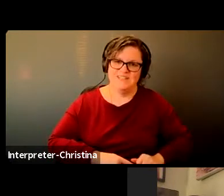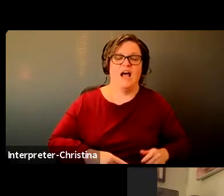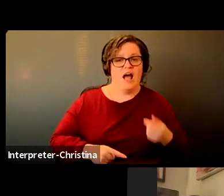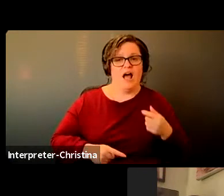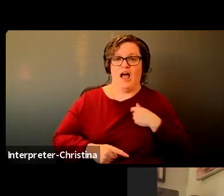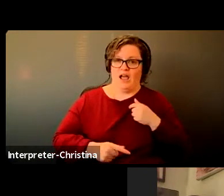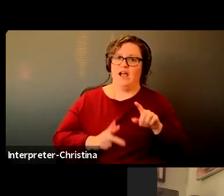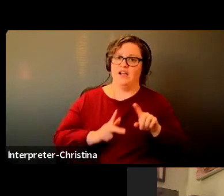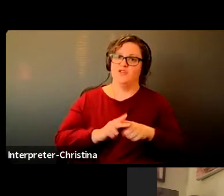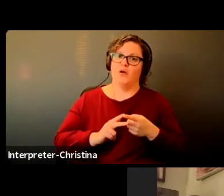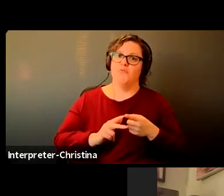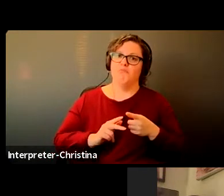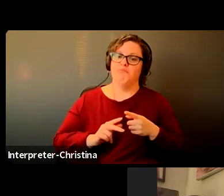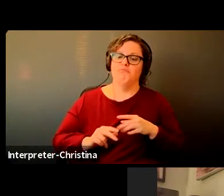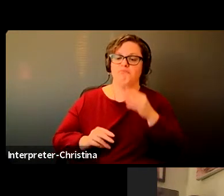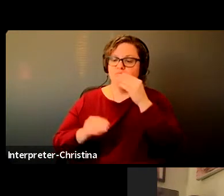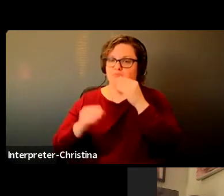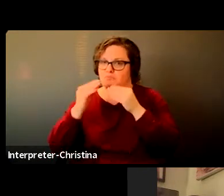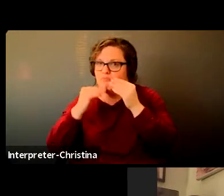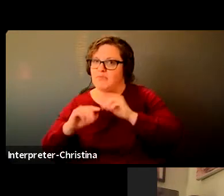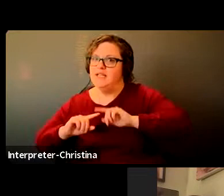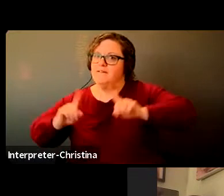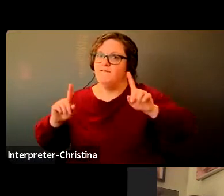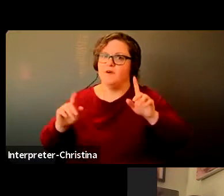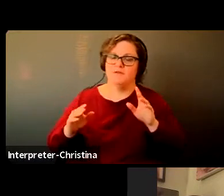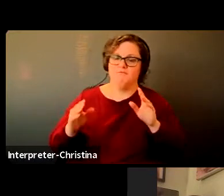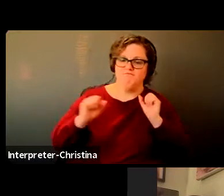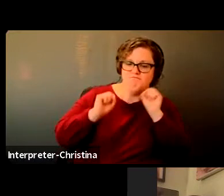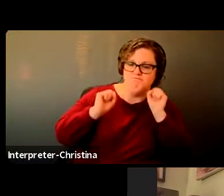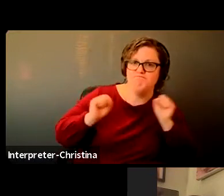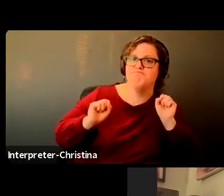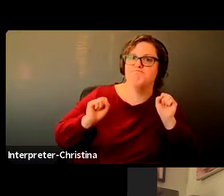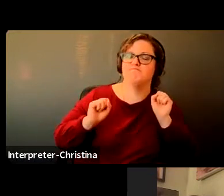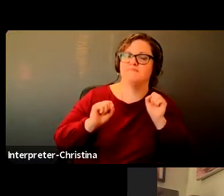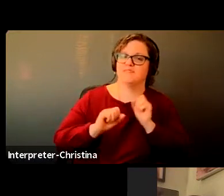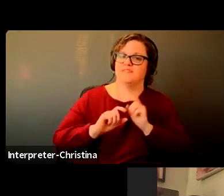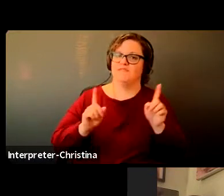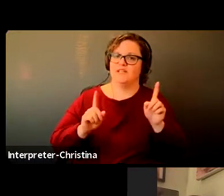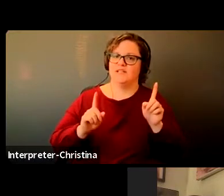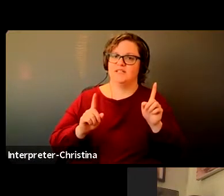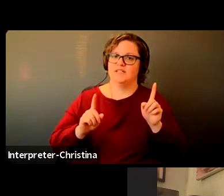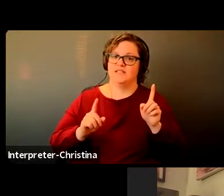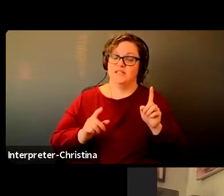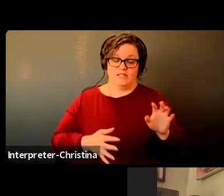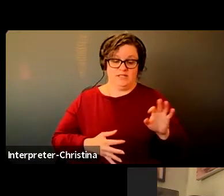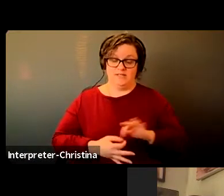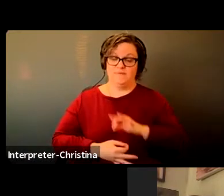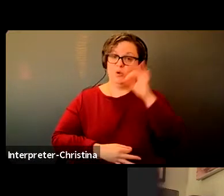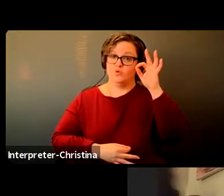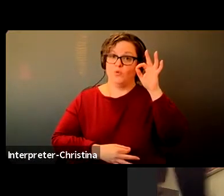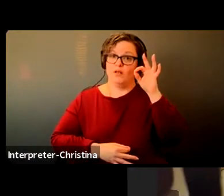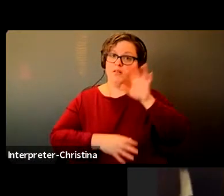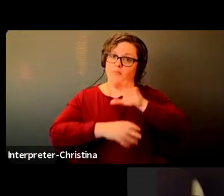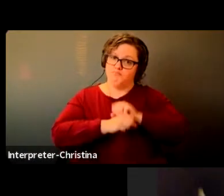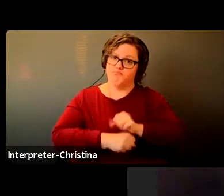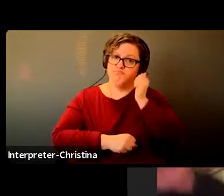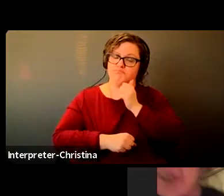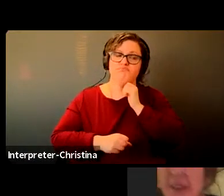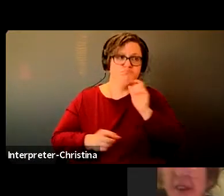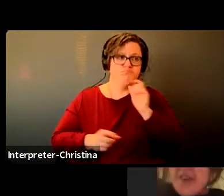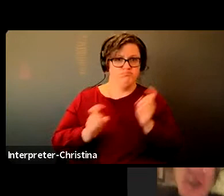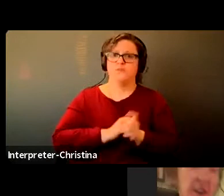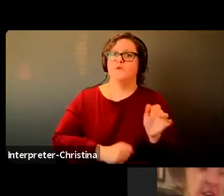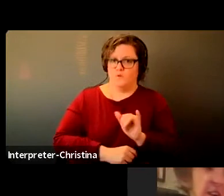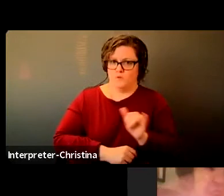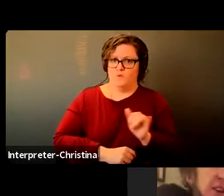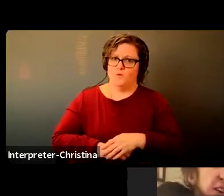eating habits. I started like how I exercise, like I started changing all of this. And then my spiritual practice alongside this, because I'm like, if